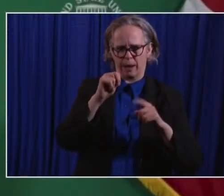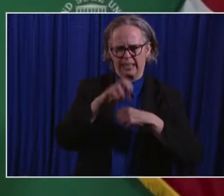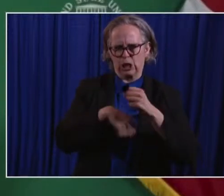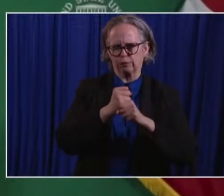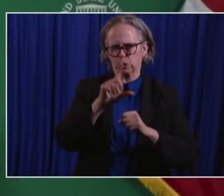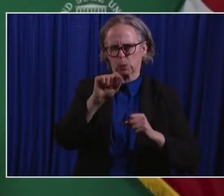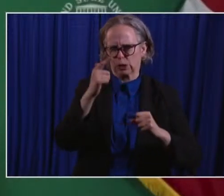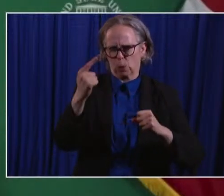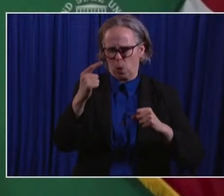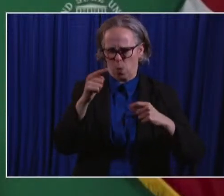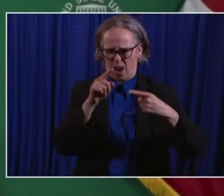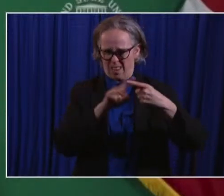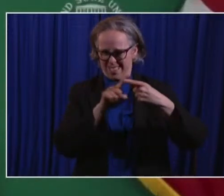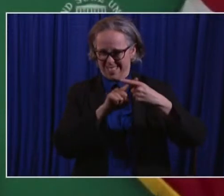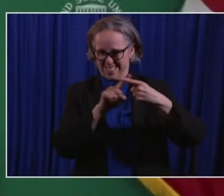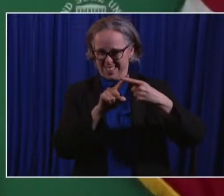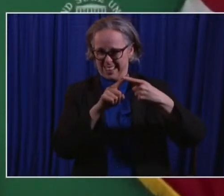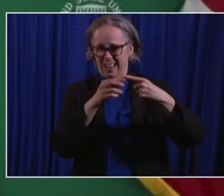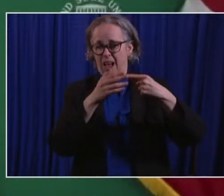And